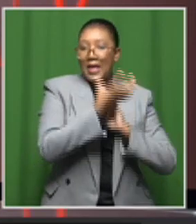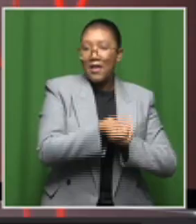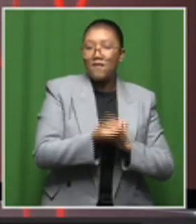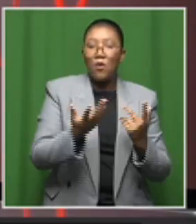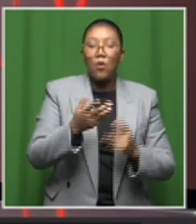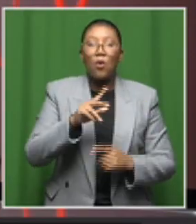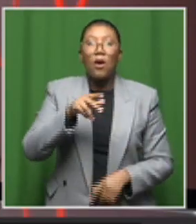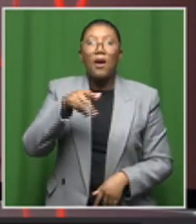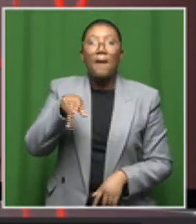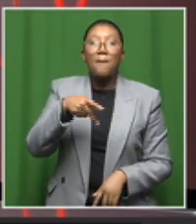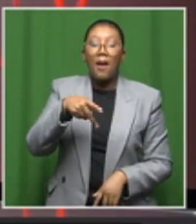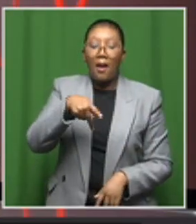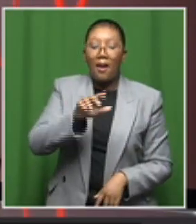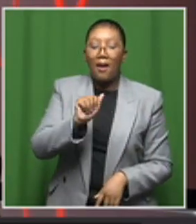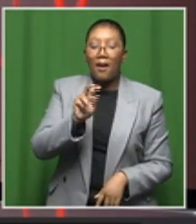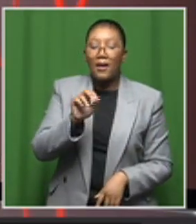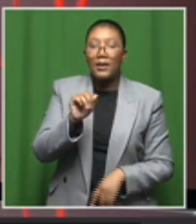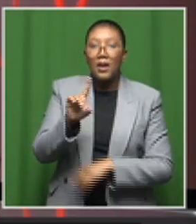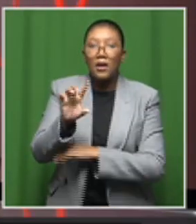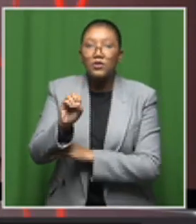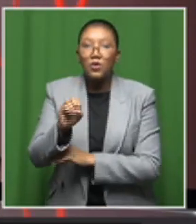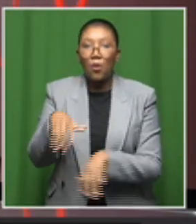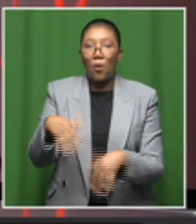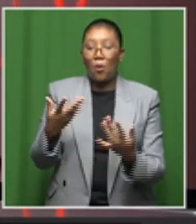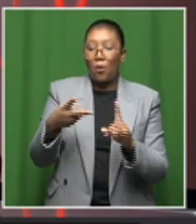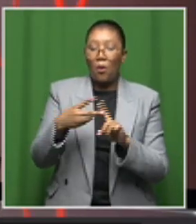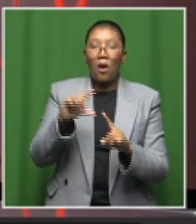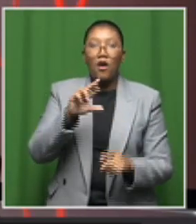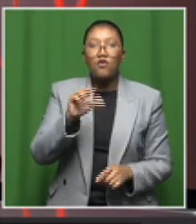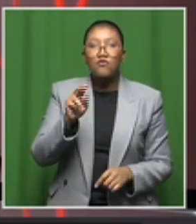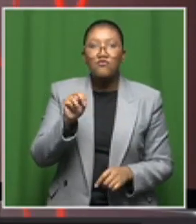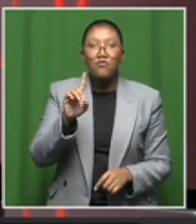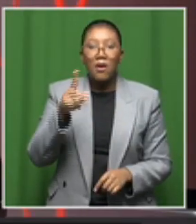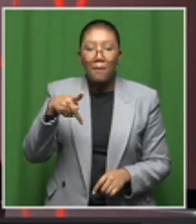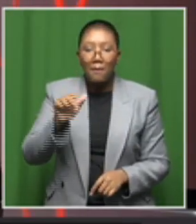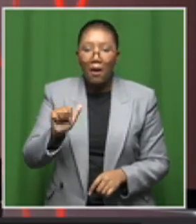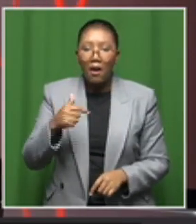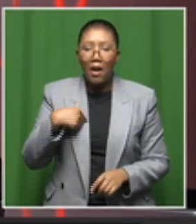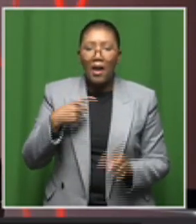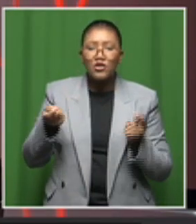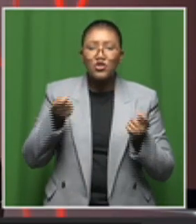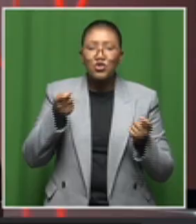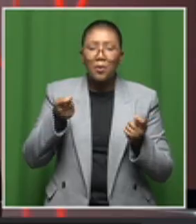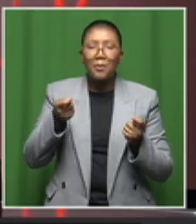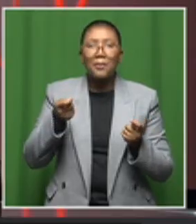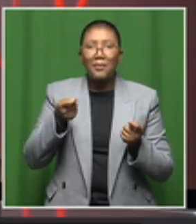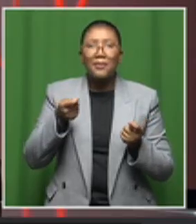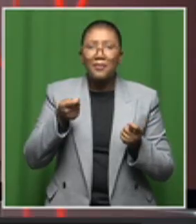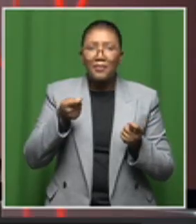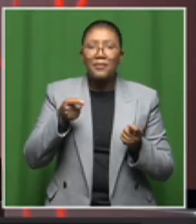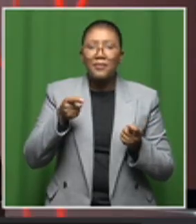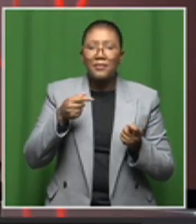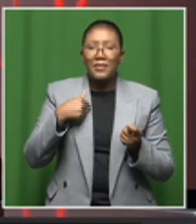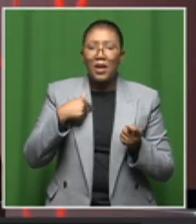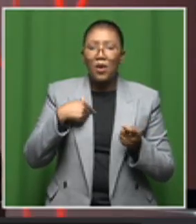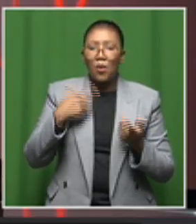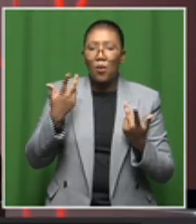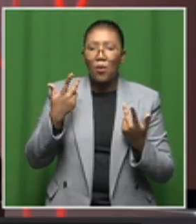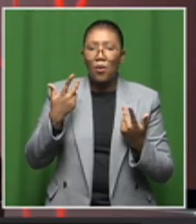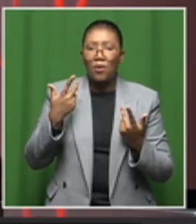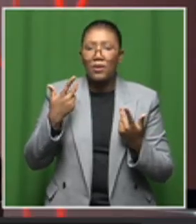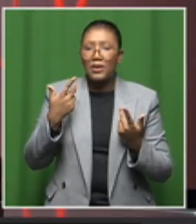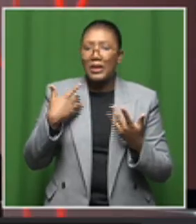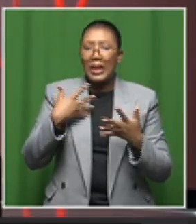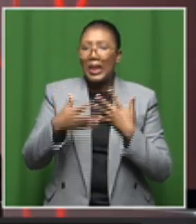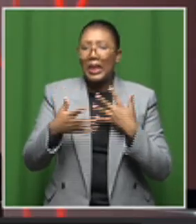as an example, or Grandpa, as you suggested. You can go to tuck shops, you can go to cafes and wherever